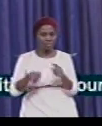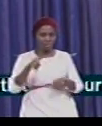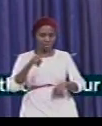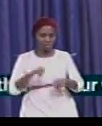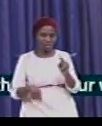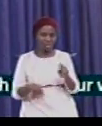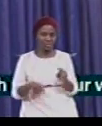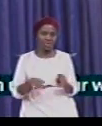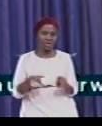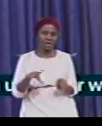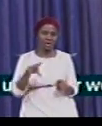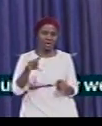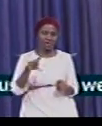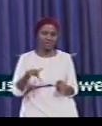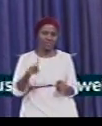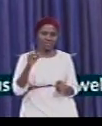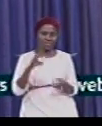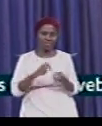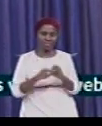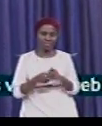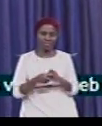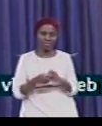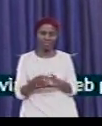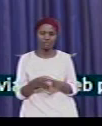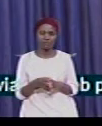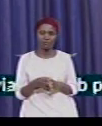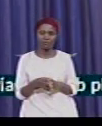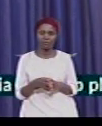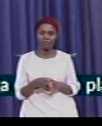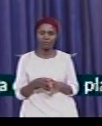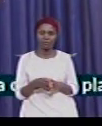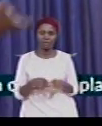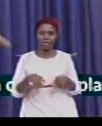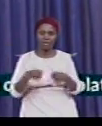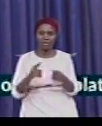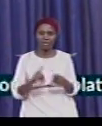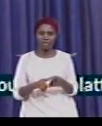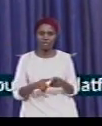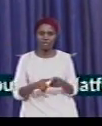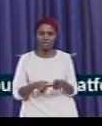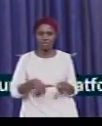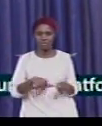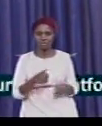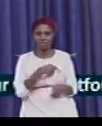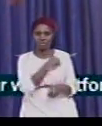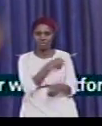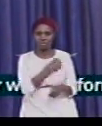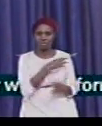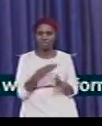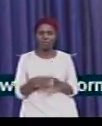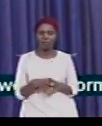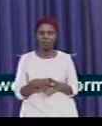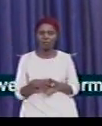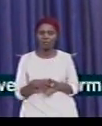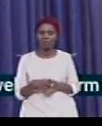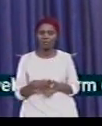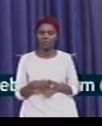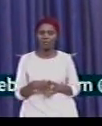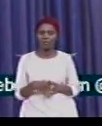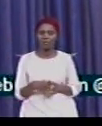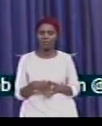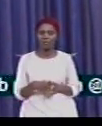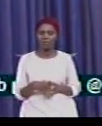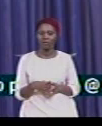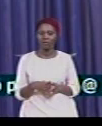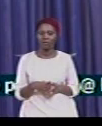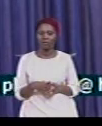again. And then, still going for the hospitals, they sent me, they referred me to Kolebu. And